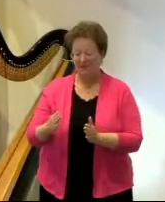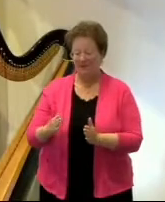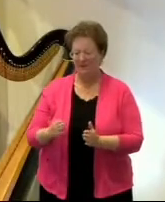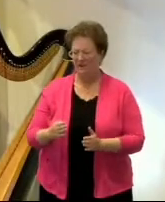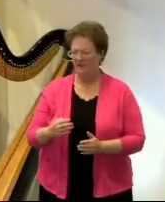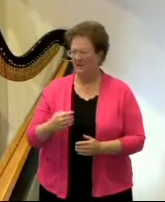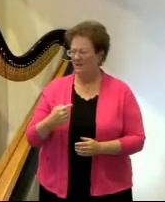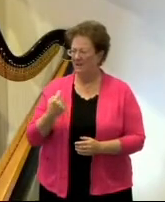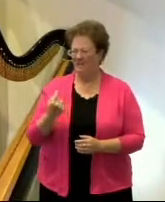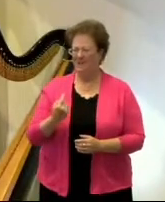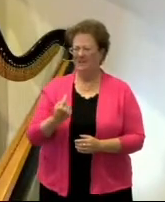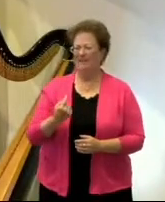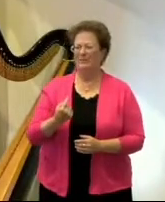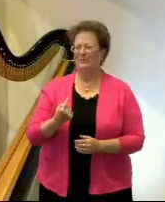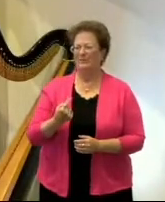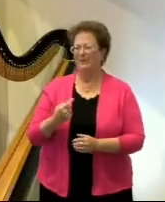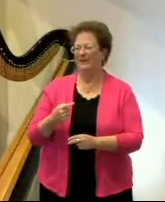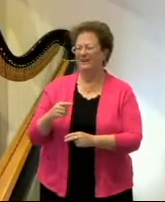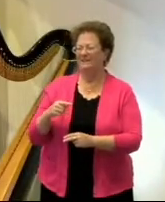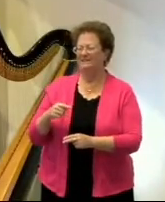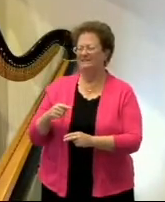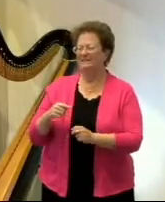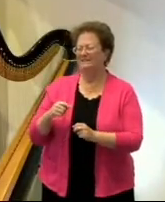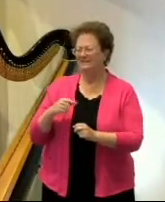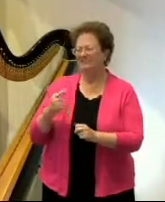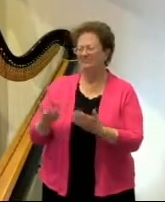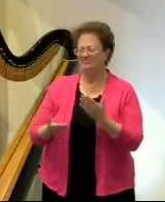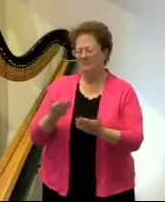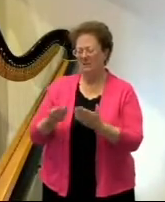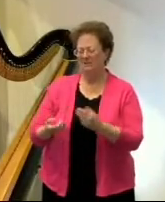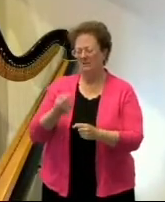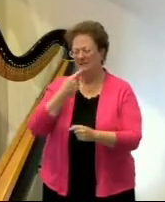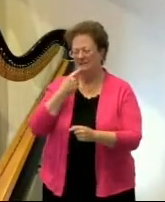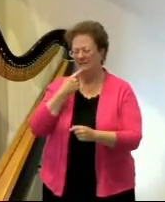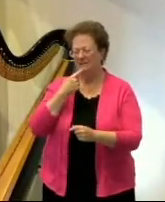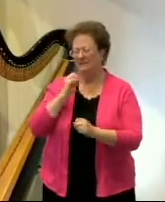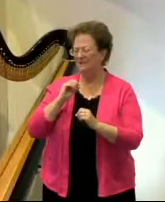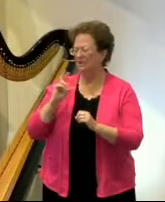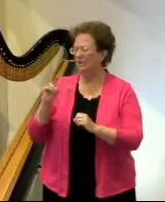God wouldn't do that for us. God couldn't do that for us. No way.